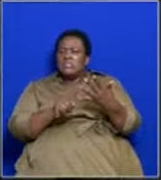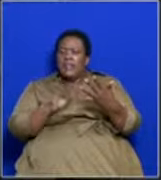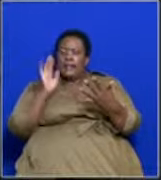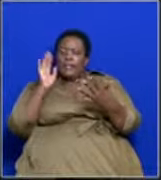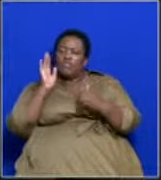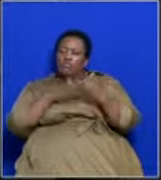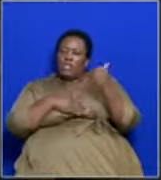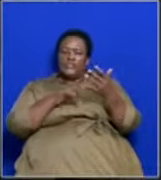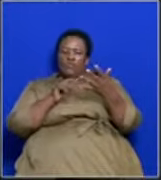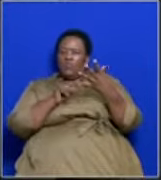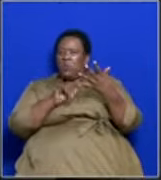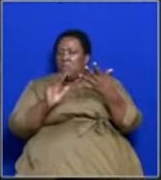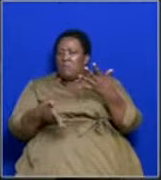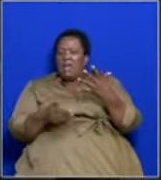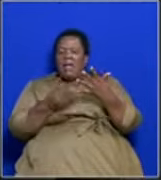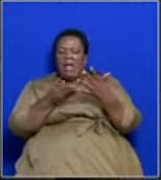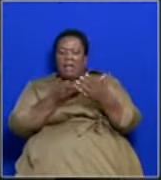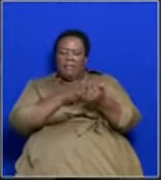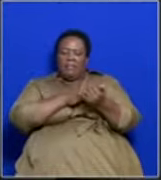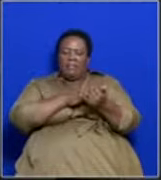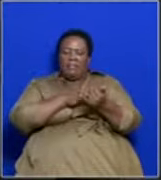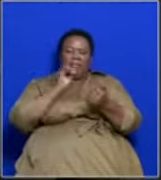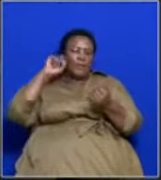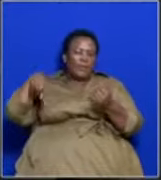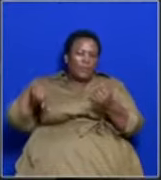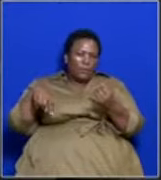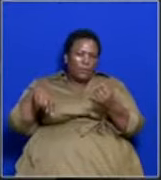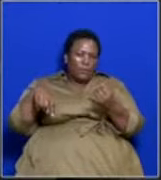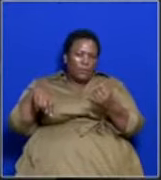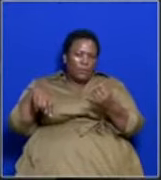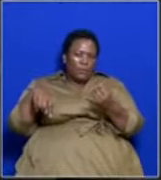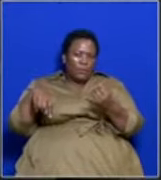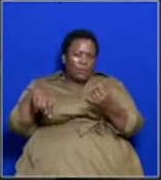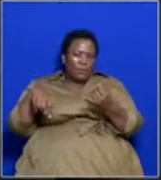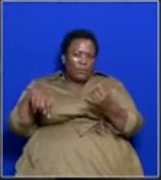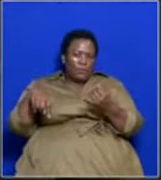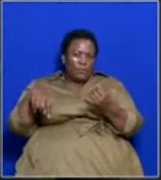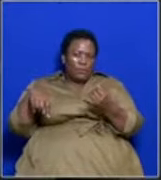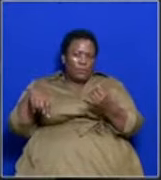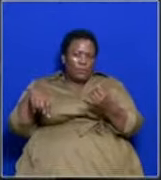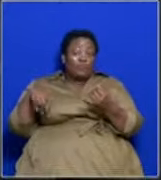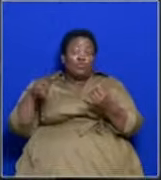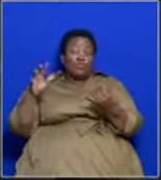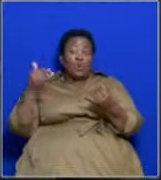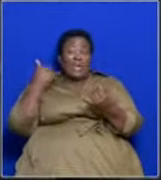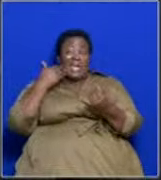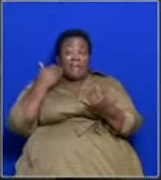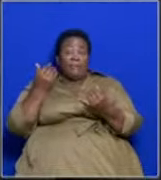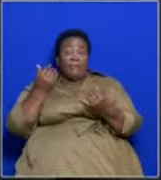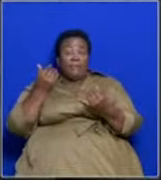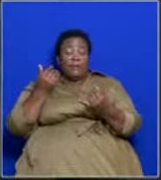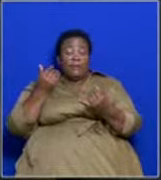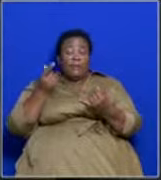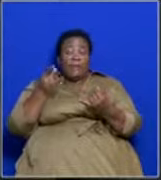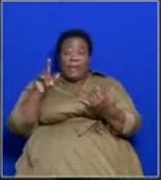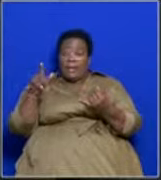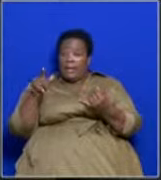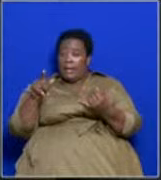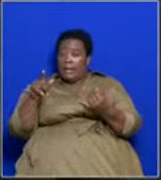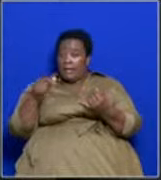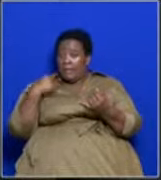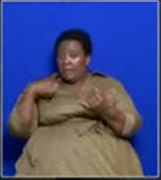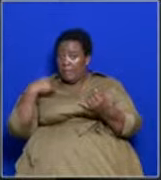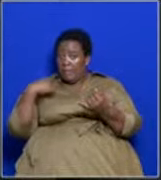do, they would have complied with your instruction to institute disciplinary proceedings. How do you